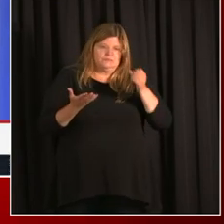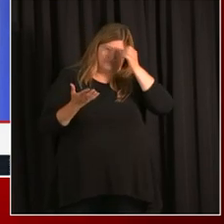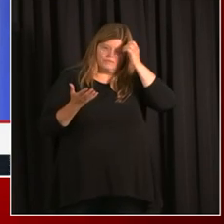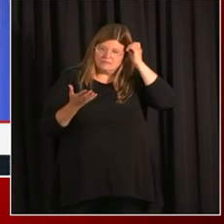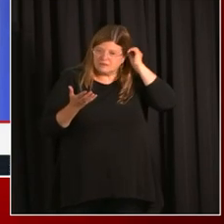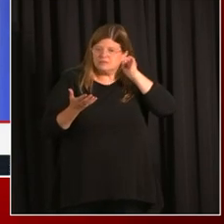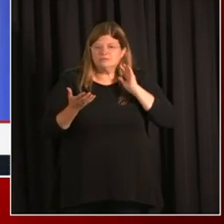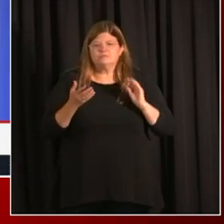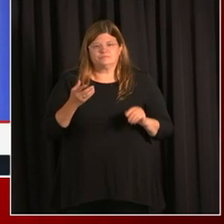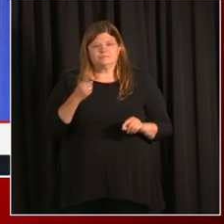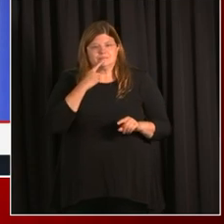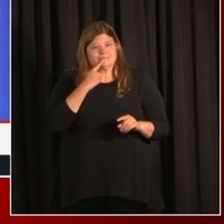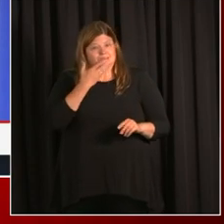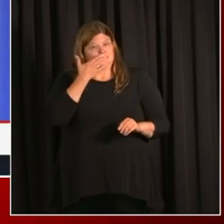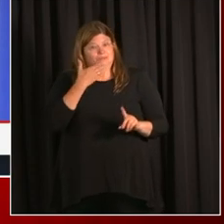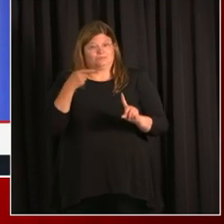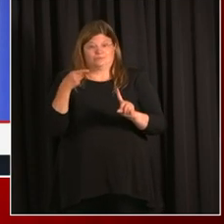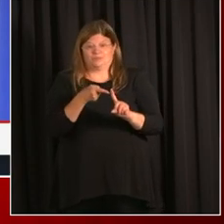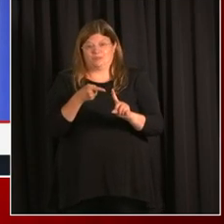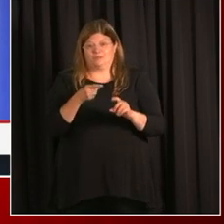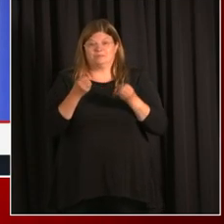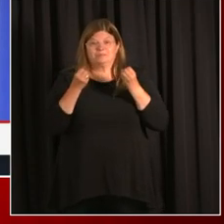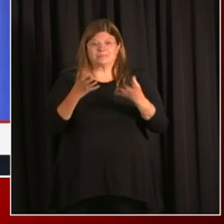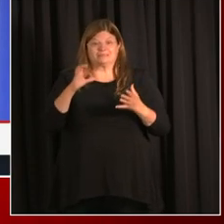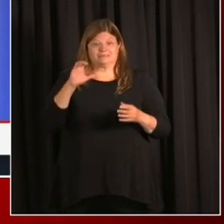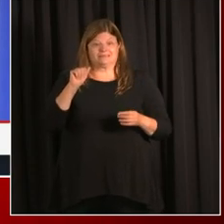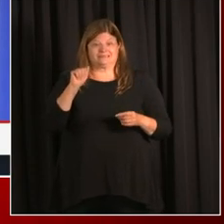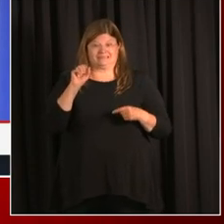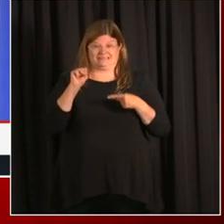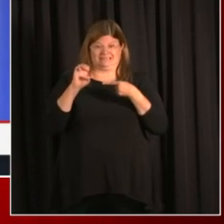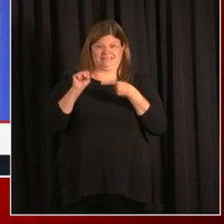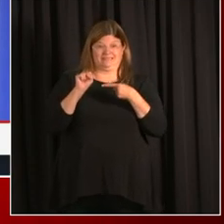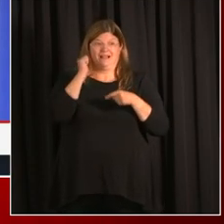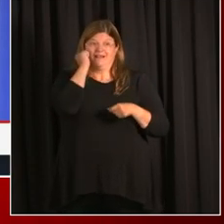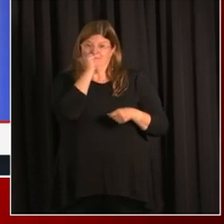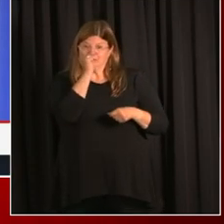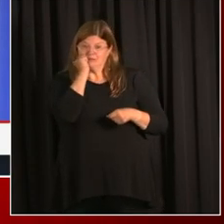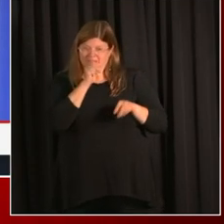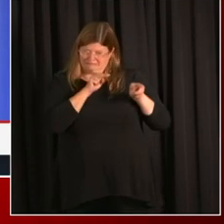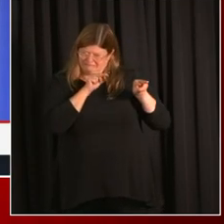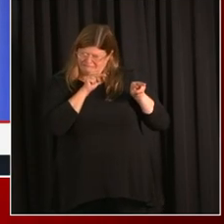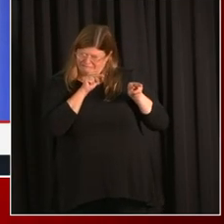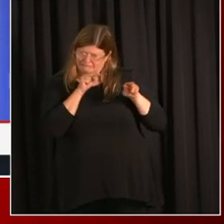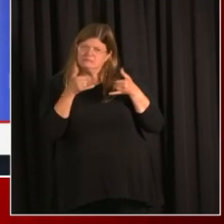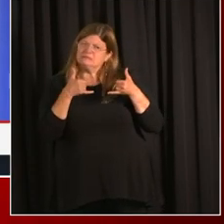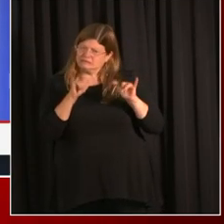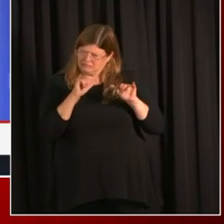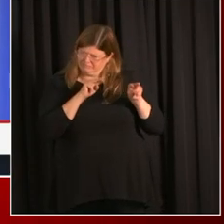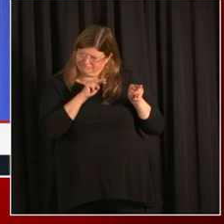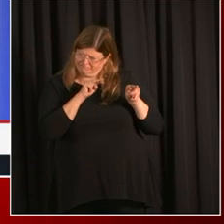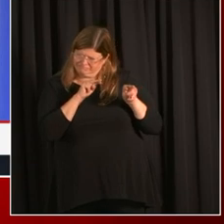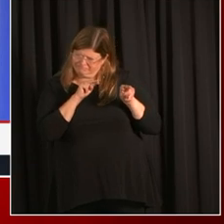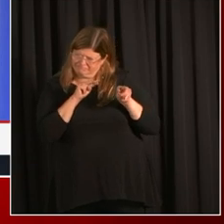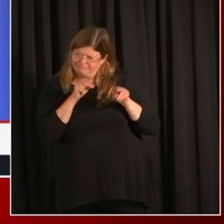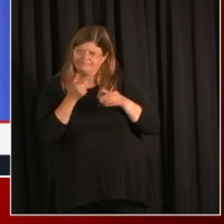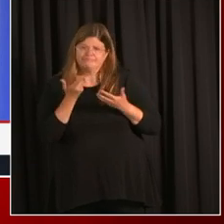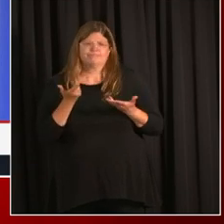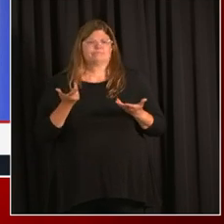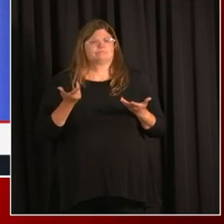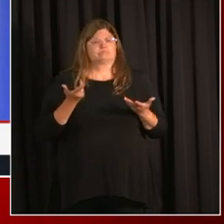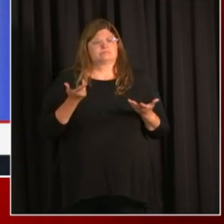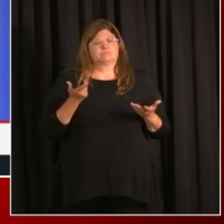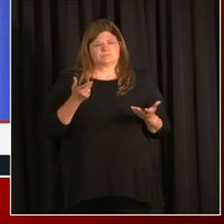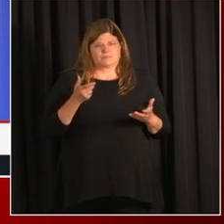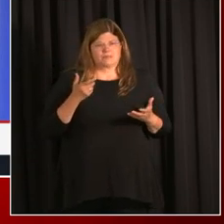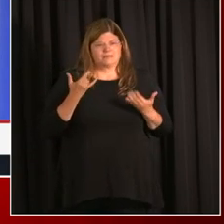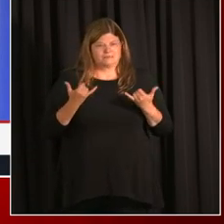and indicators of that is how many cases we're reporting on a daily basis. So you should essentially think about that in terms of